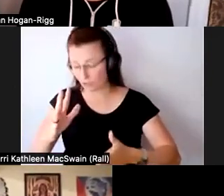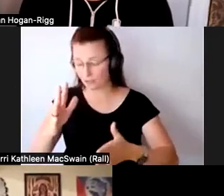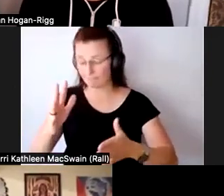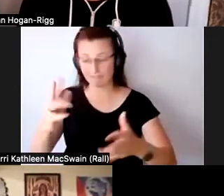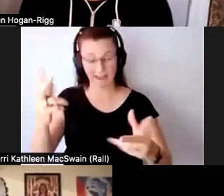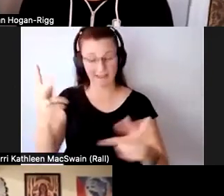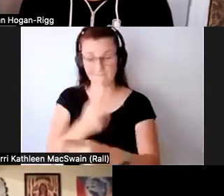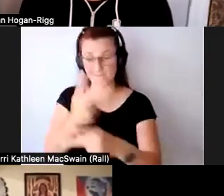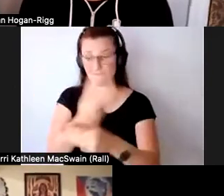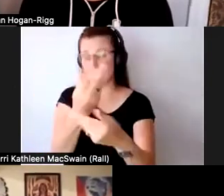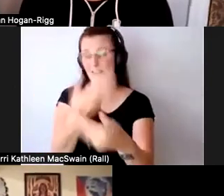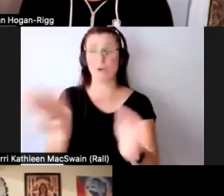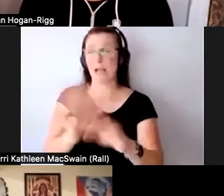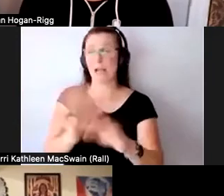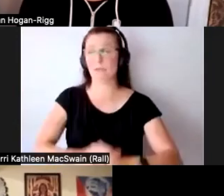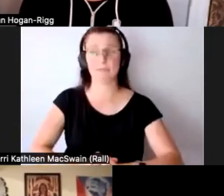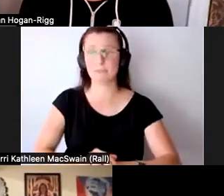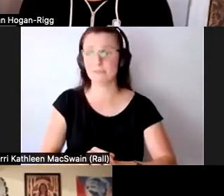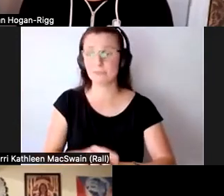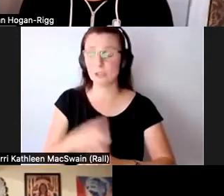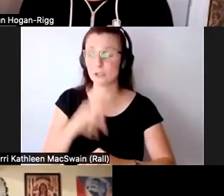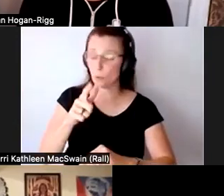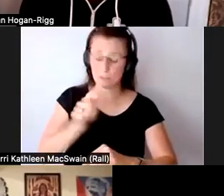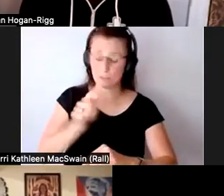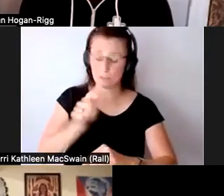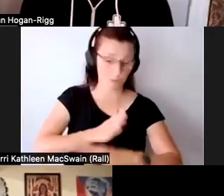to actually save lives. And that's the work that we need to do as a community.